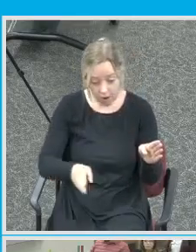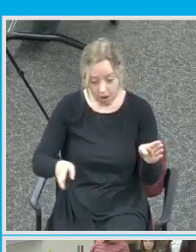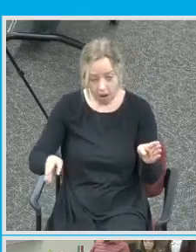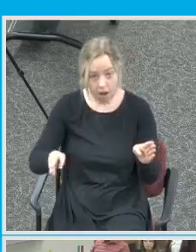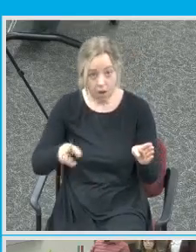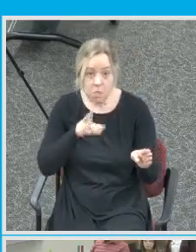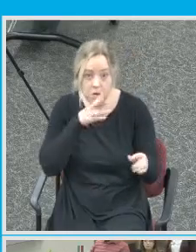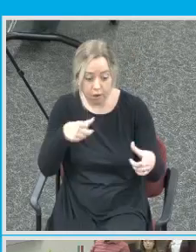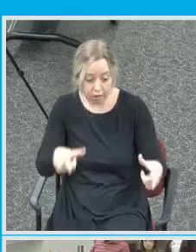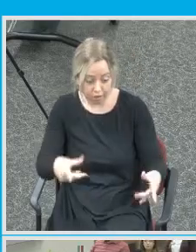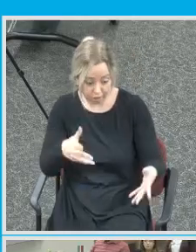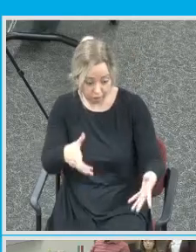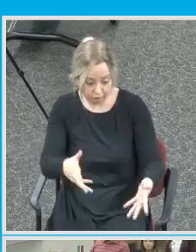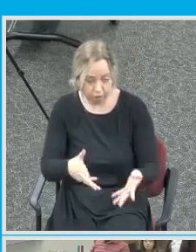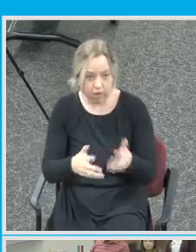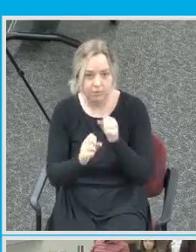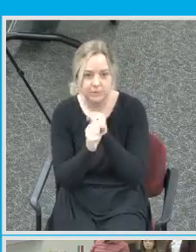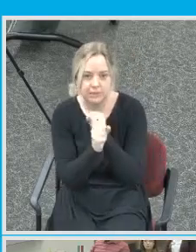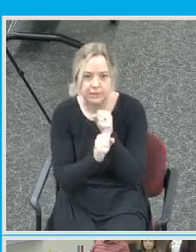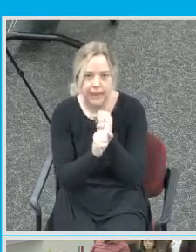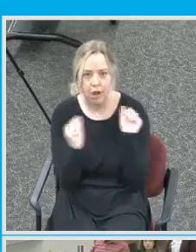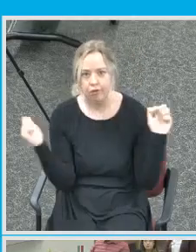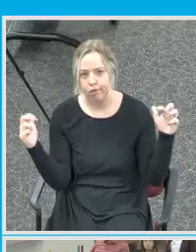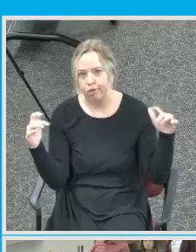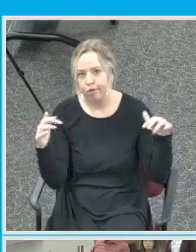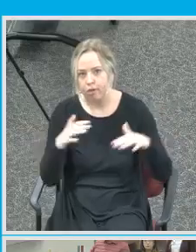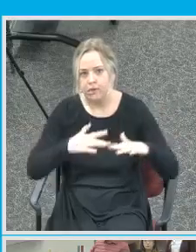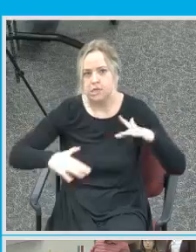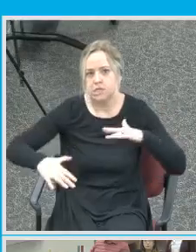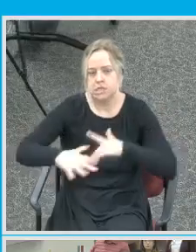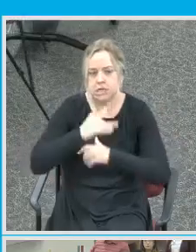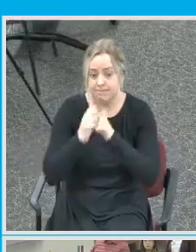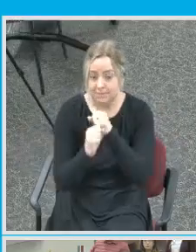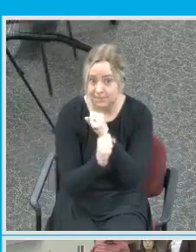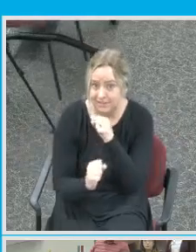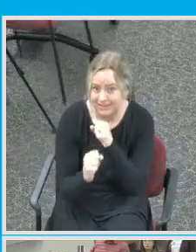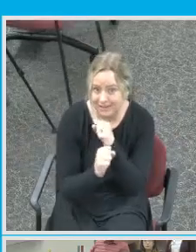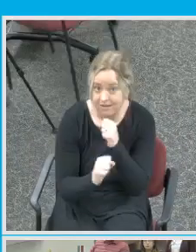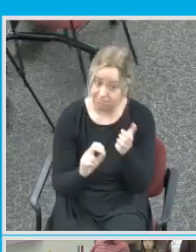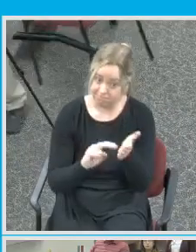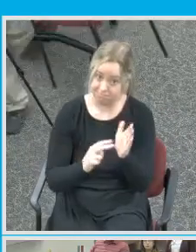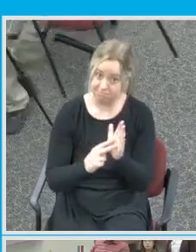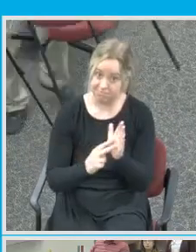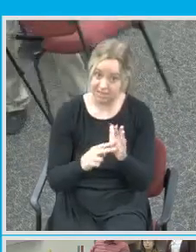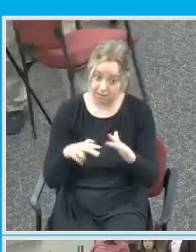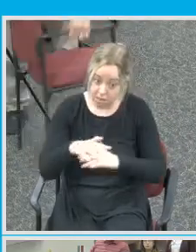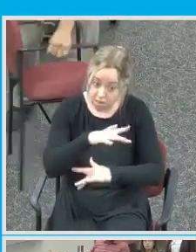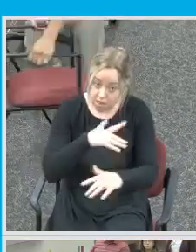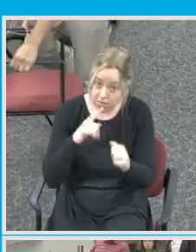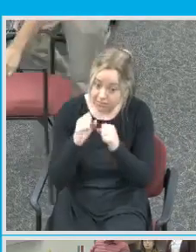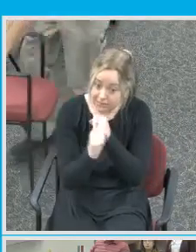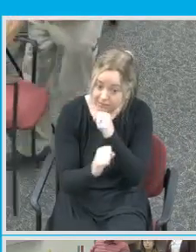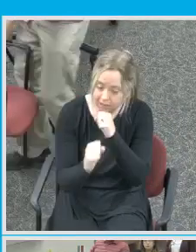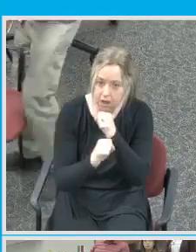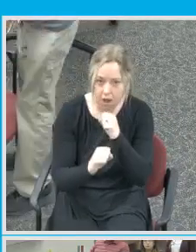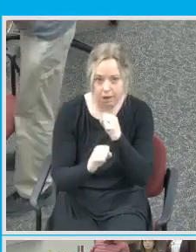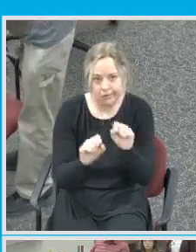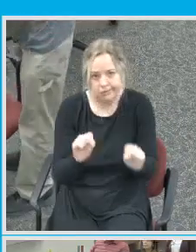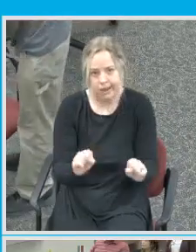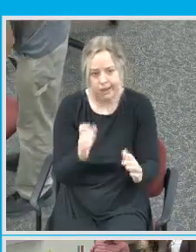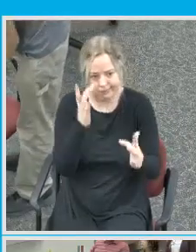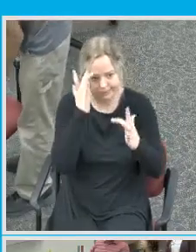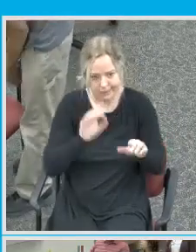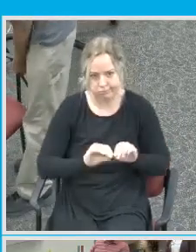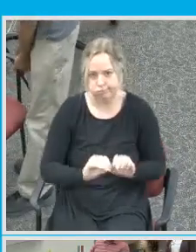ground for mosquitoes. And when you have a breeding ground for mosquitoes, you run the risk of mosquito-borne disease. And West Nile